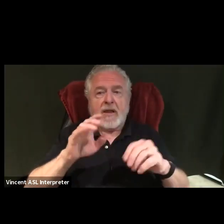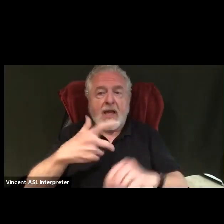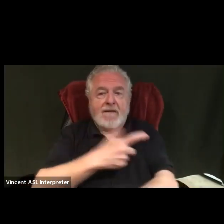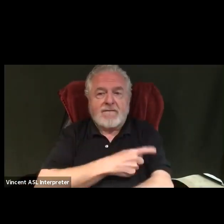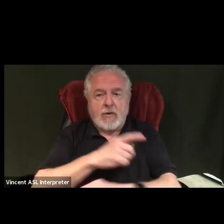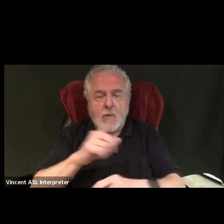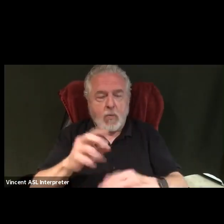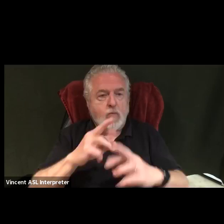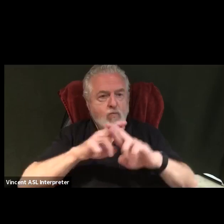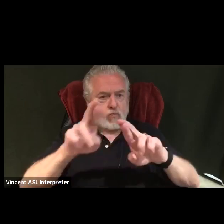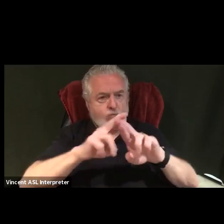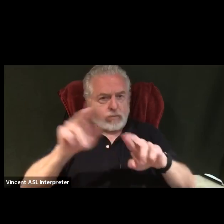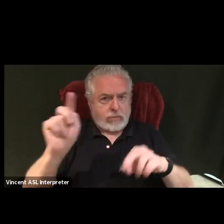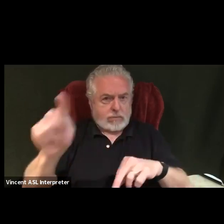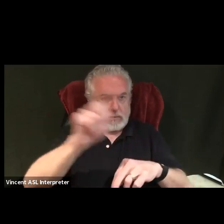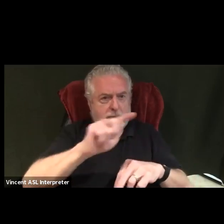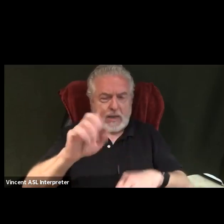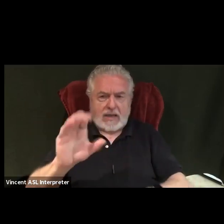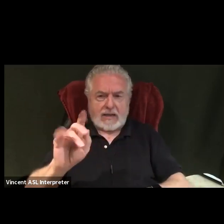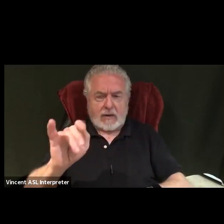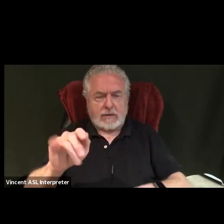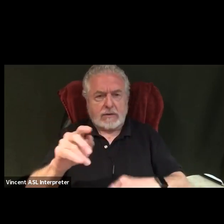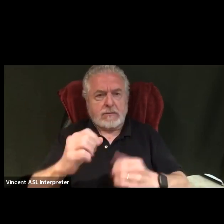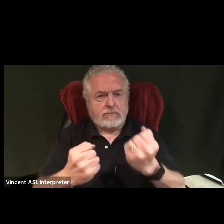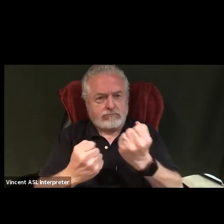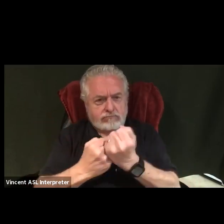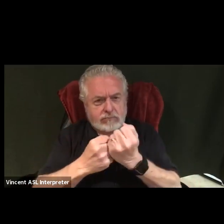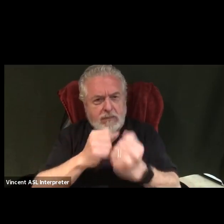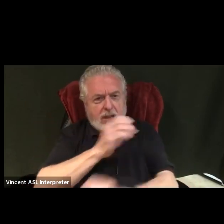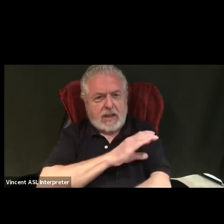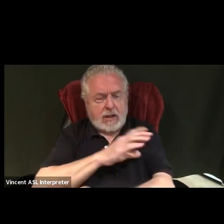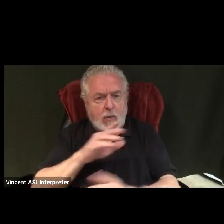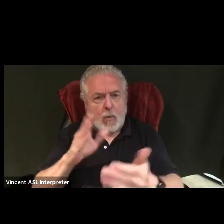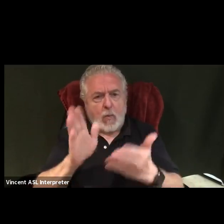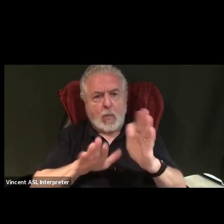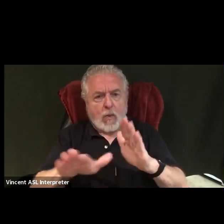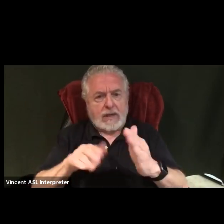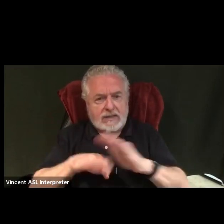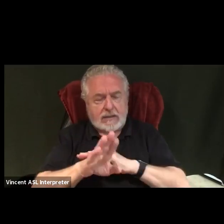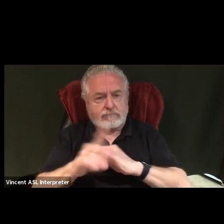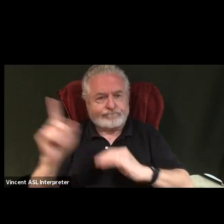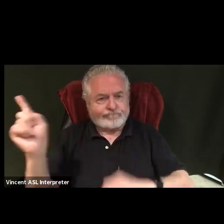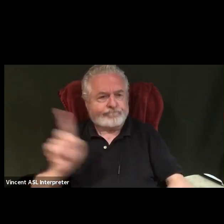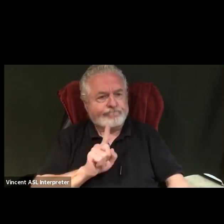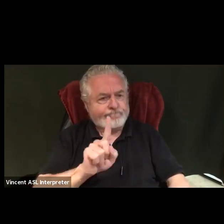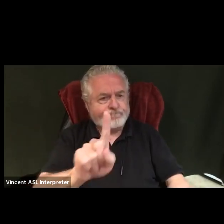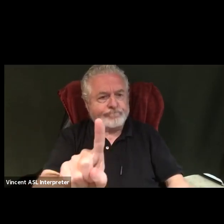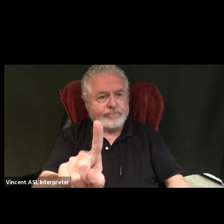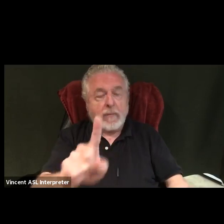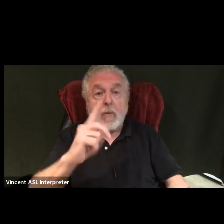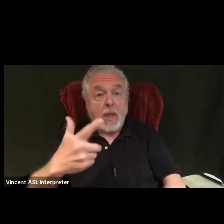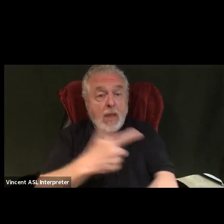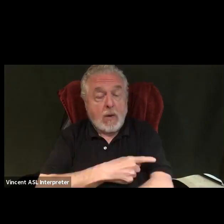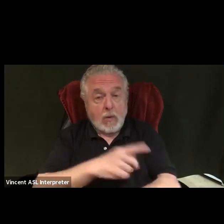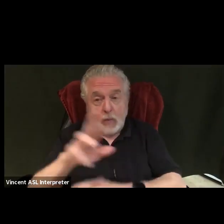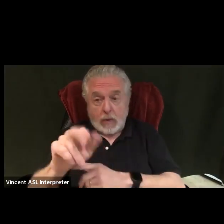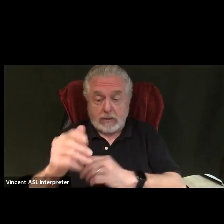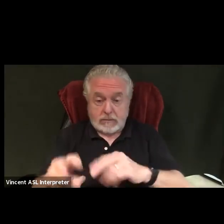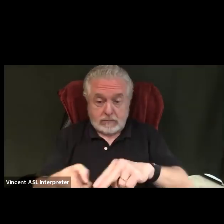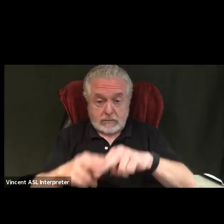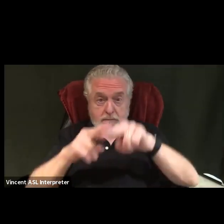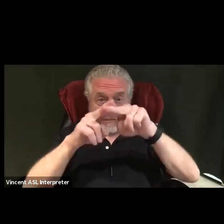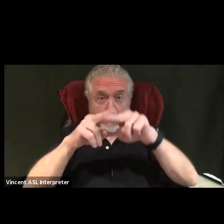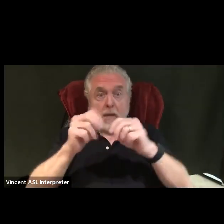appointments are readily available and all county-sponsored clinics are accepting walk-ins. And because of the rising vaccination rates, we are